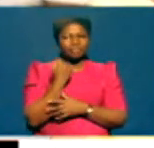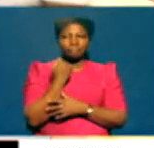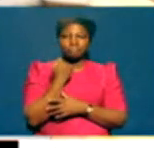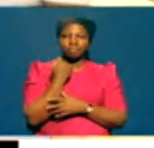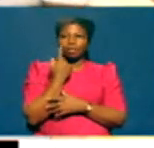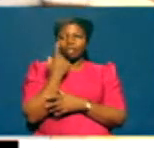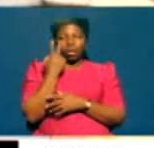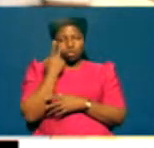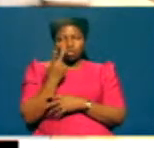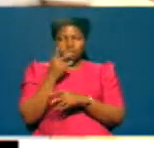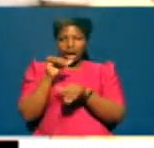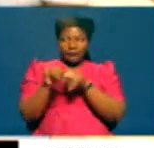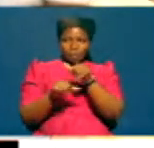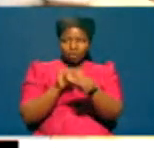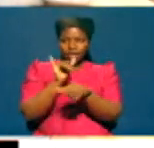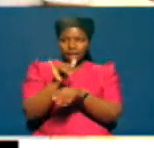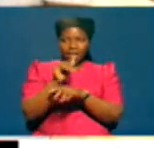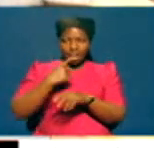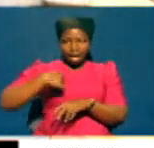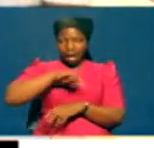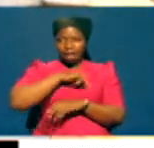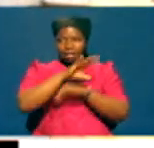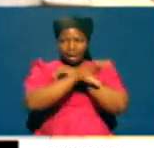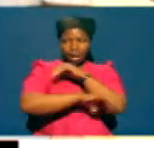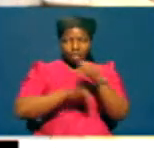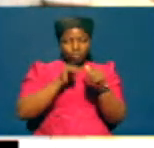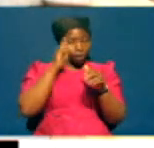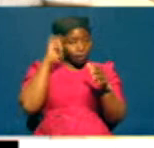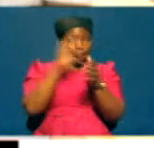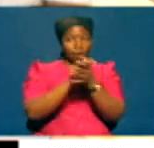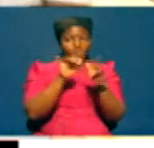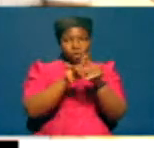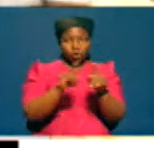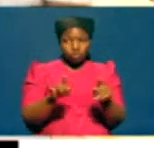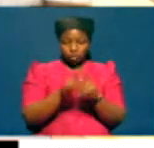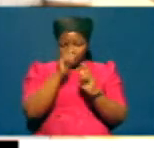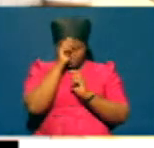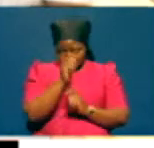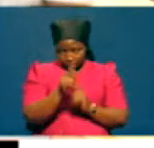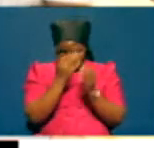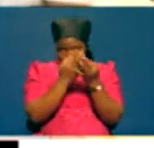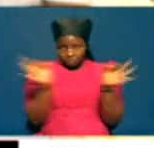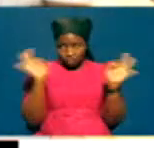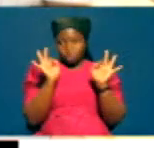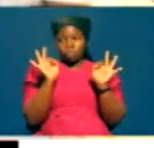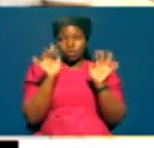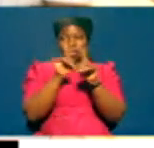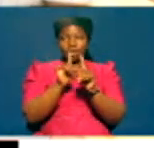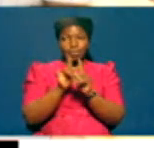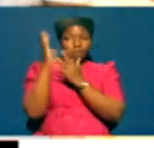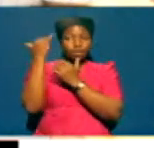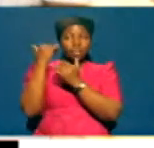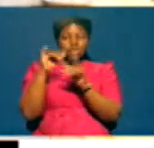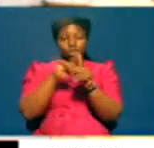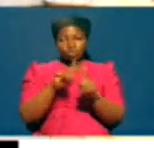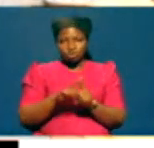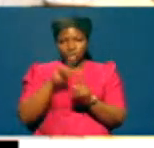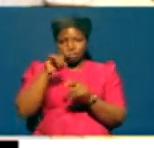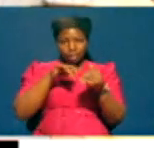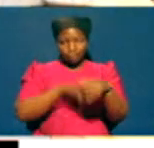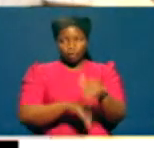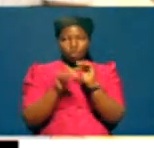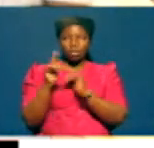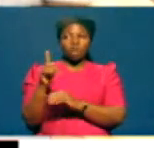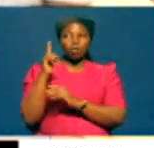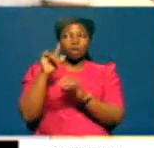that believes and we respect freedoms as expected, but you see, we also have to obey the law and we have to do things for the good